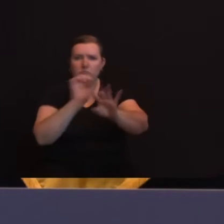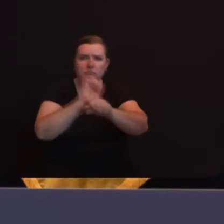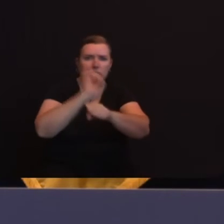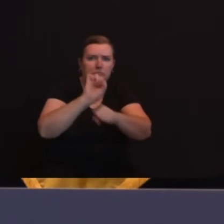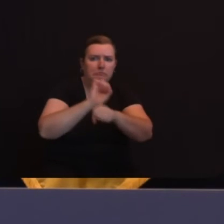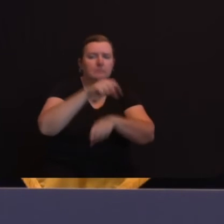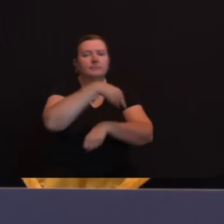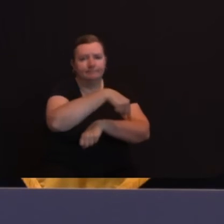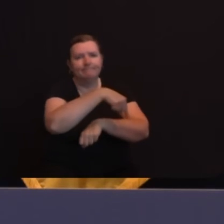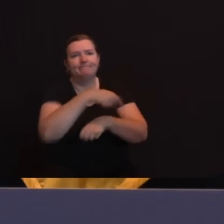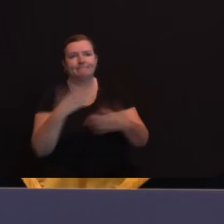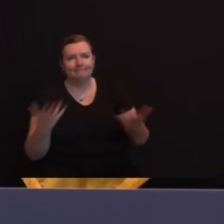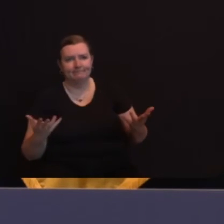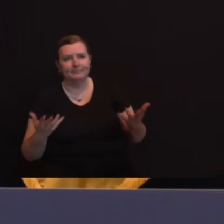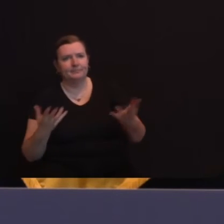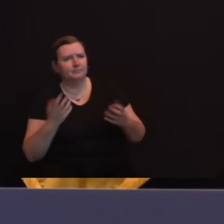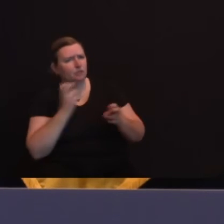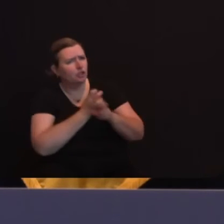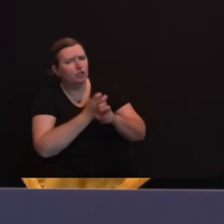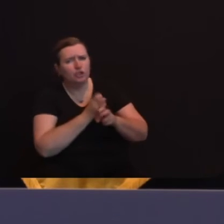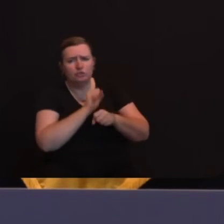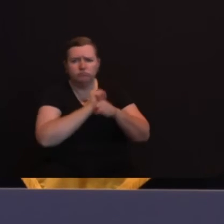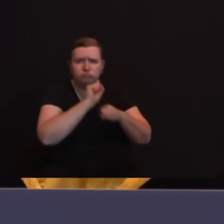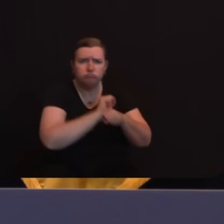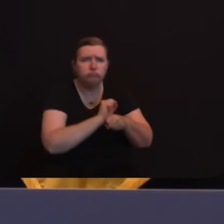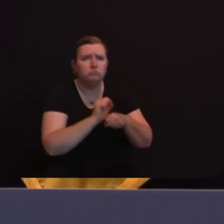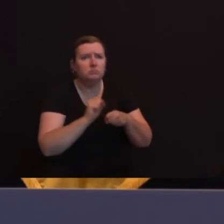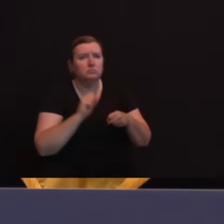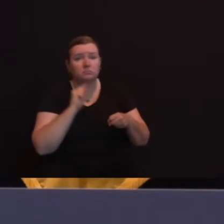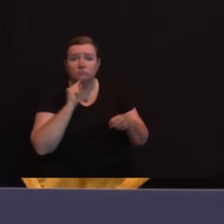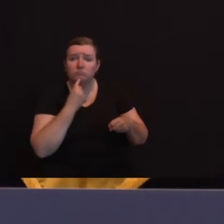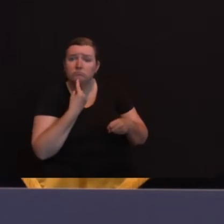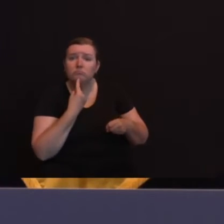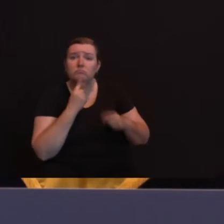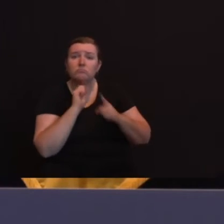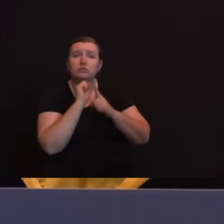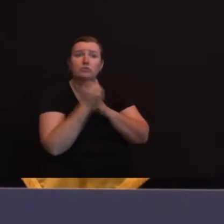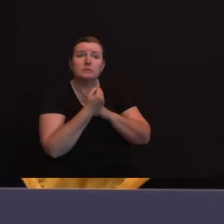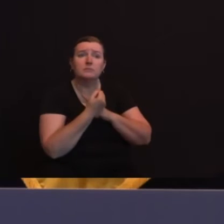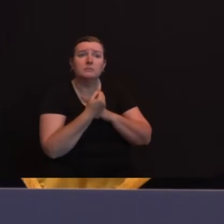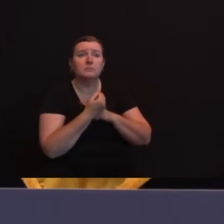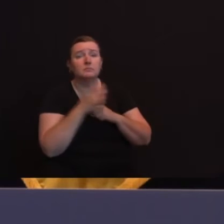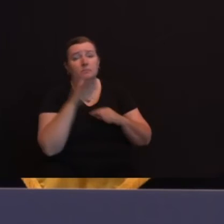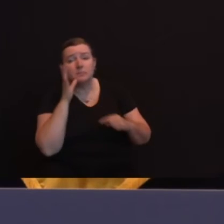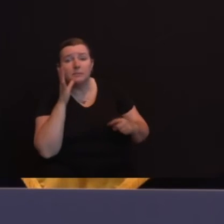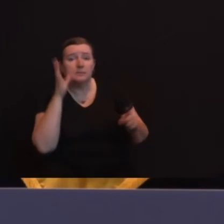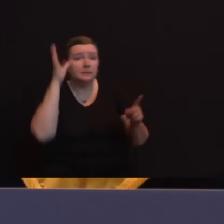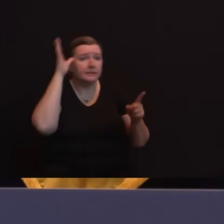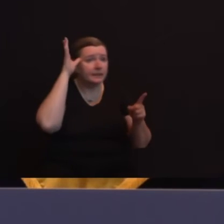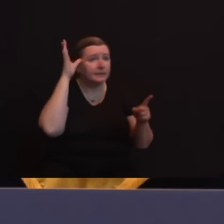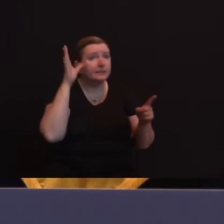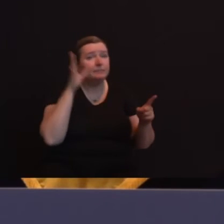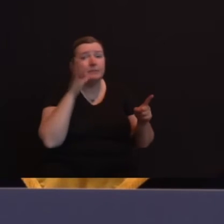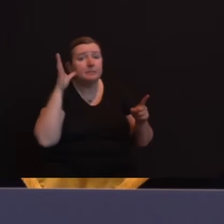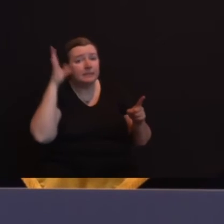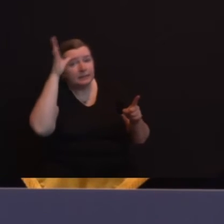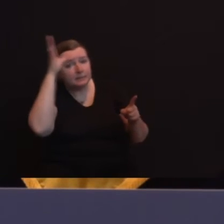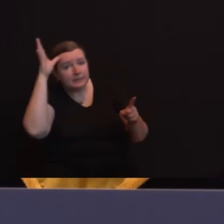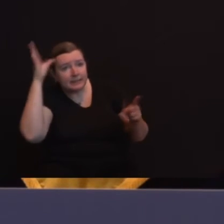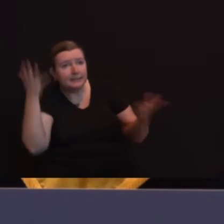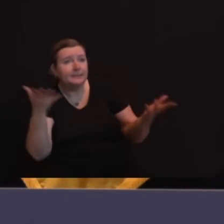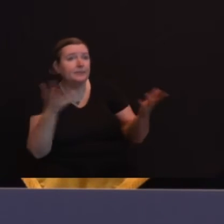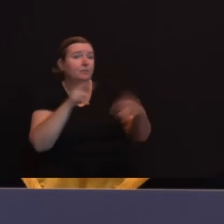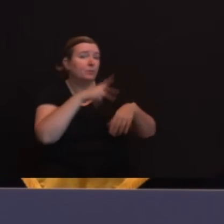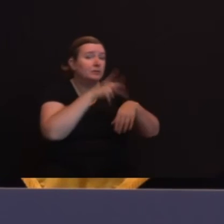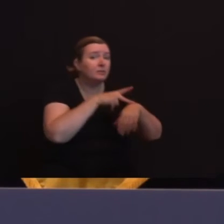challenging circumstances. Moms and dads, administrators, the folks, principals, the folks who got these schools ready